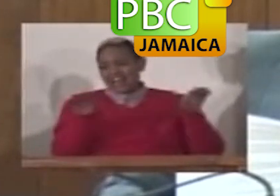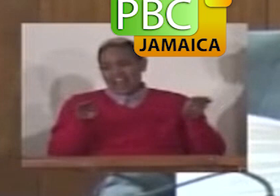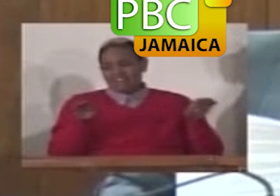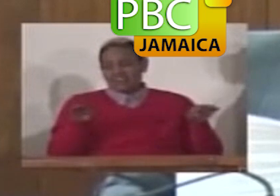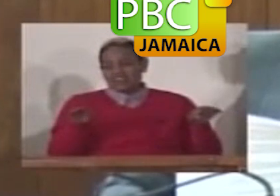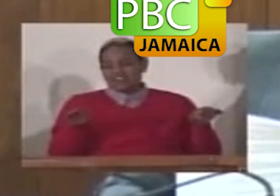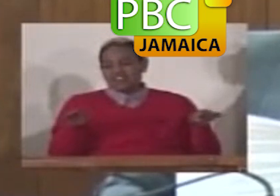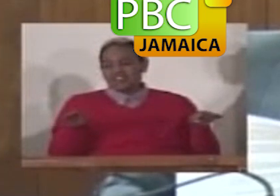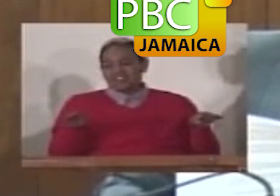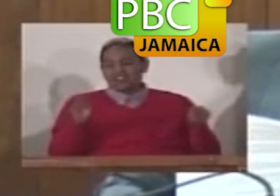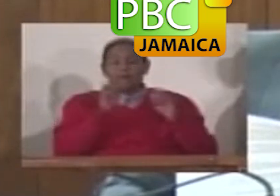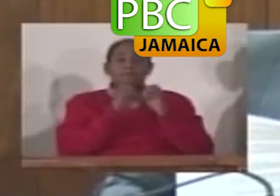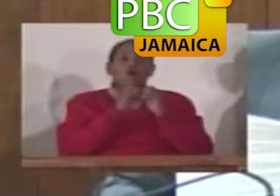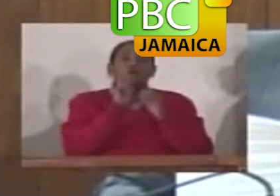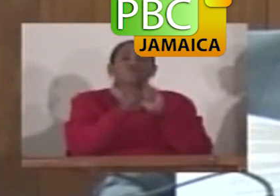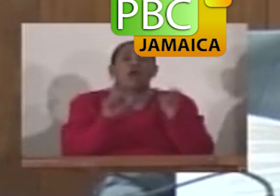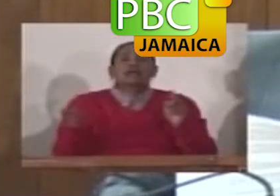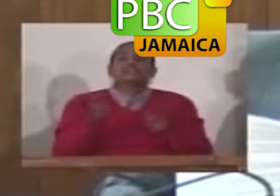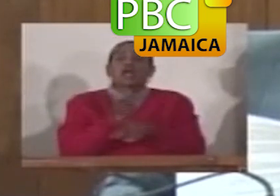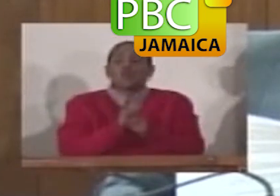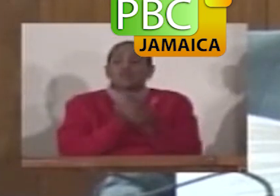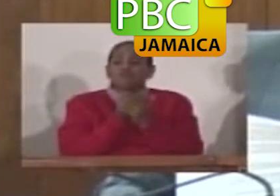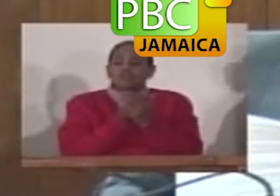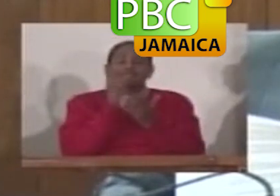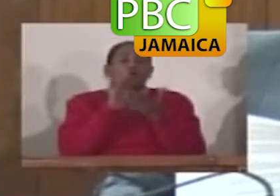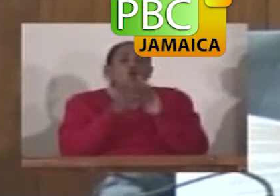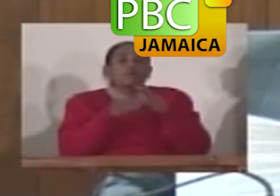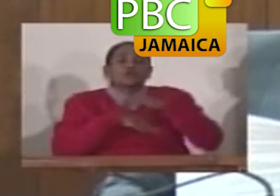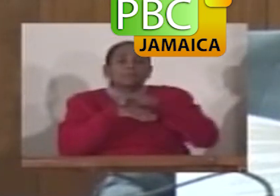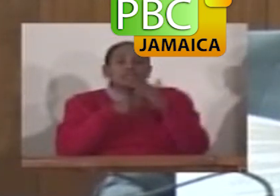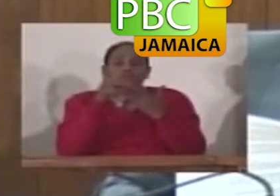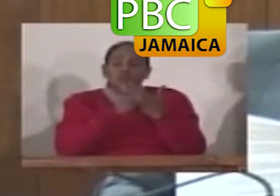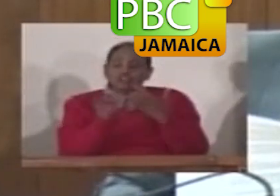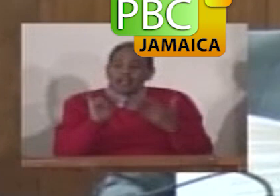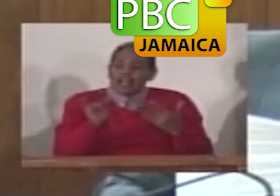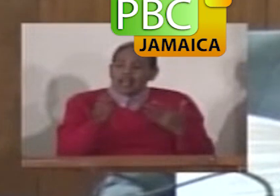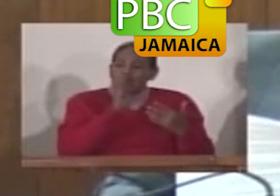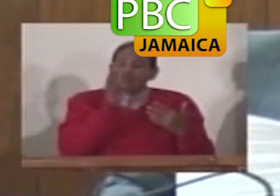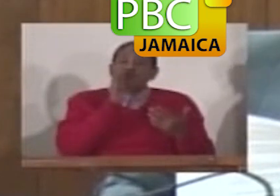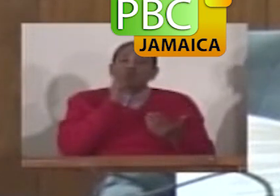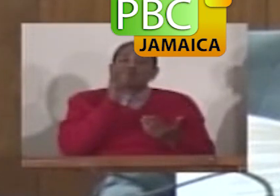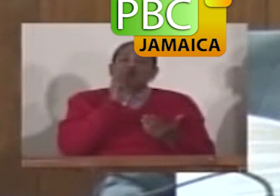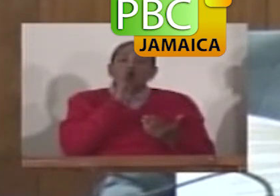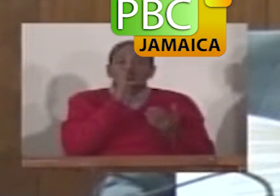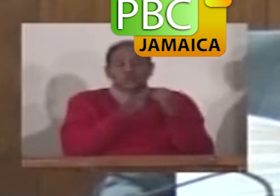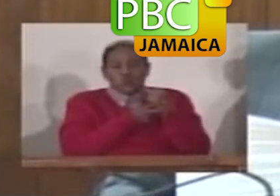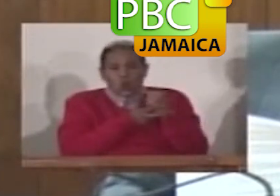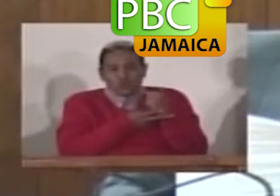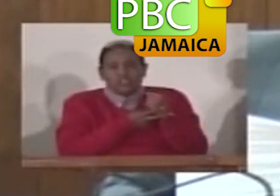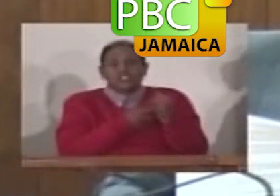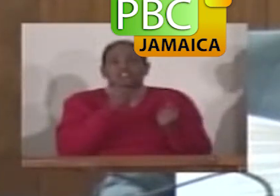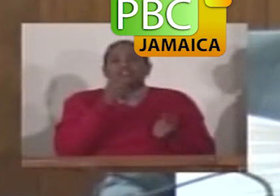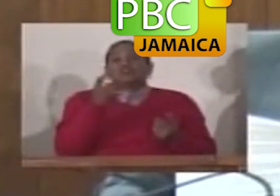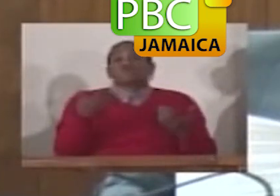into more grants and loan funding for community-based projects such as water irrigation and storage,